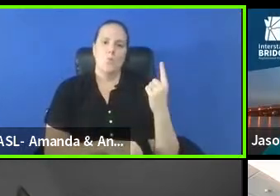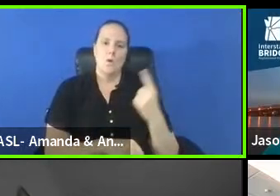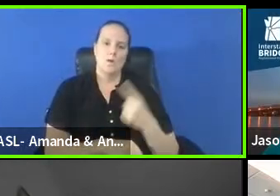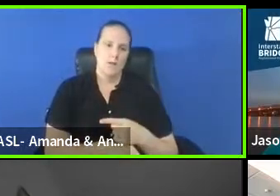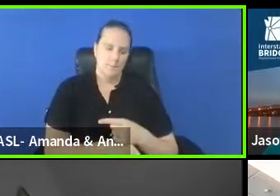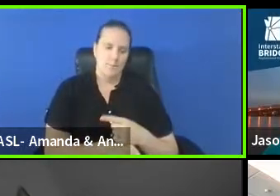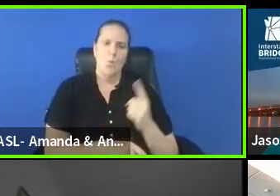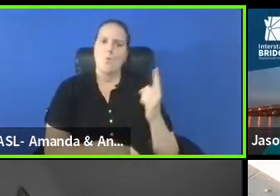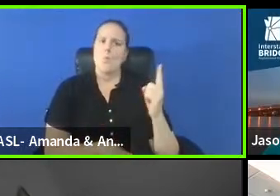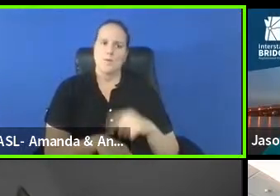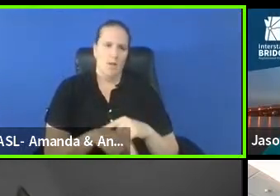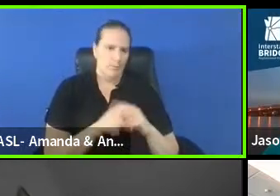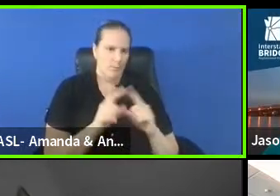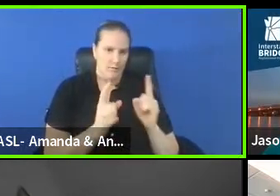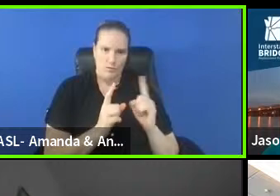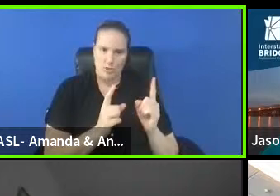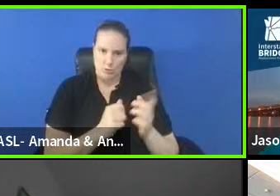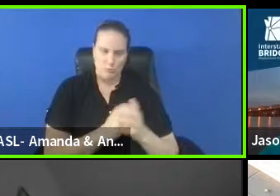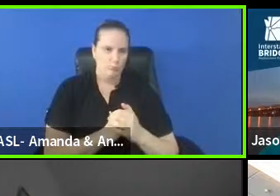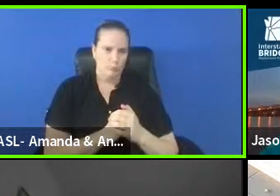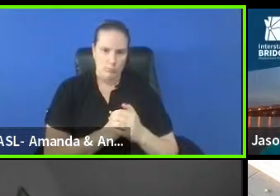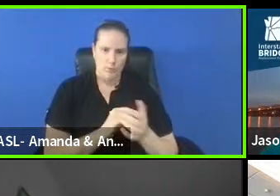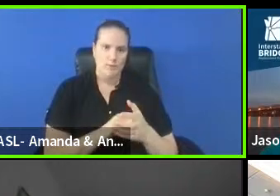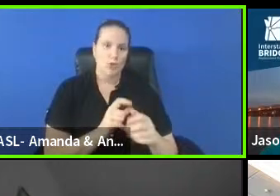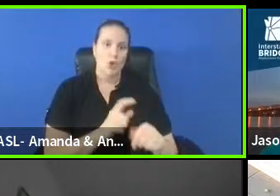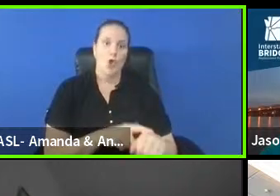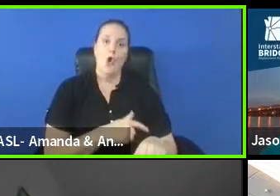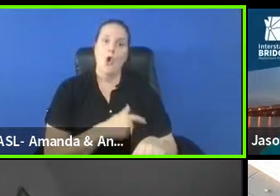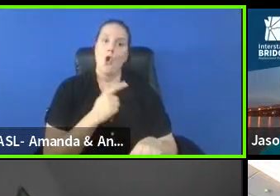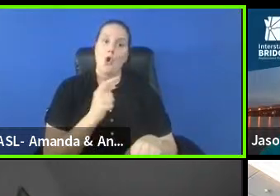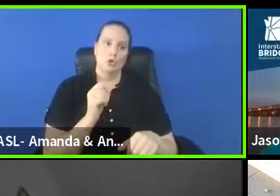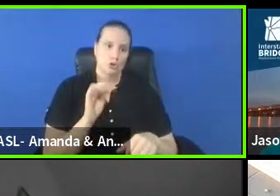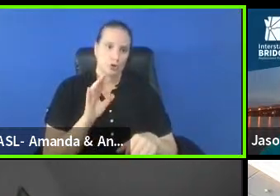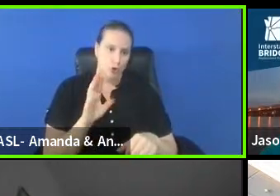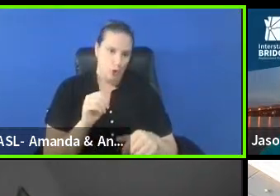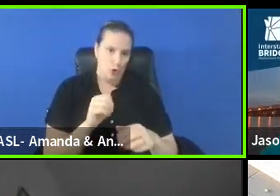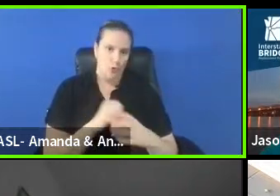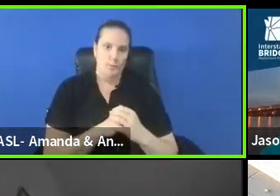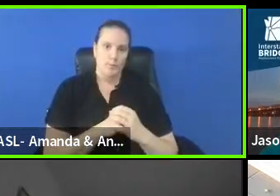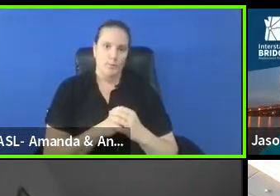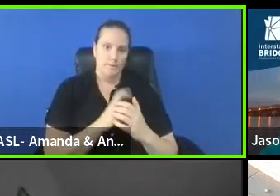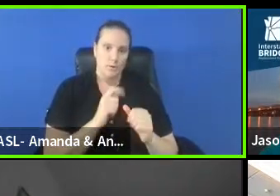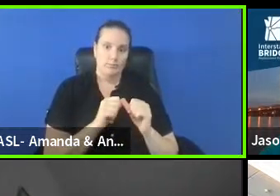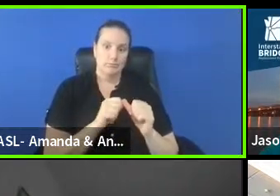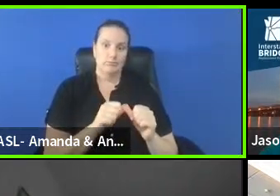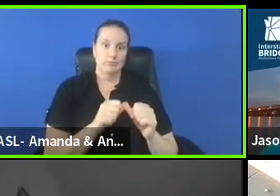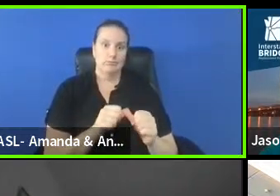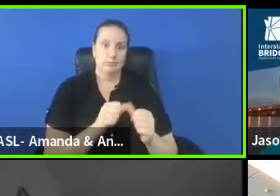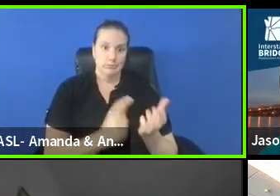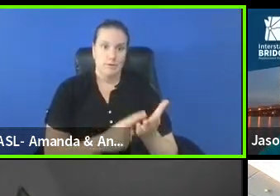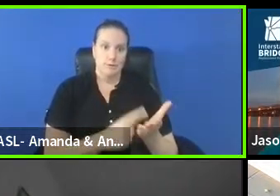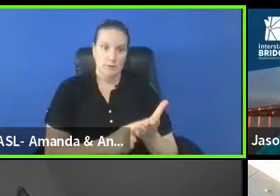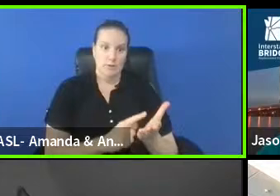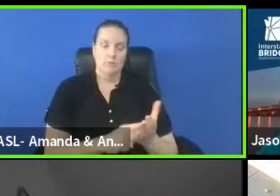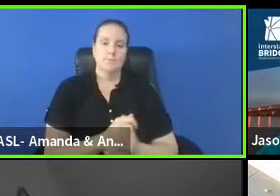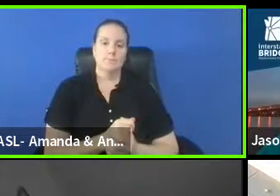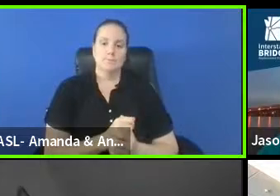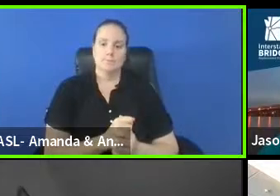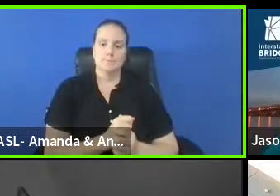one-time conversation. That's a long-term, for the duration kind of conversation.